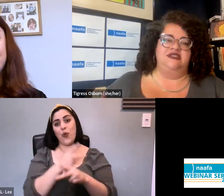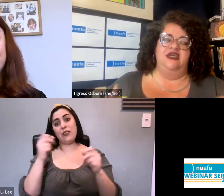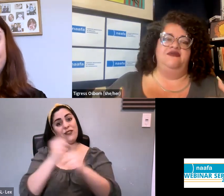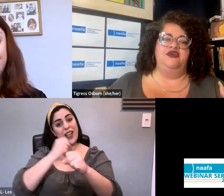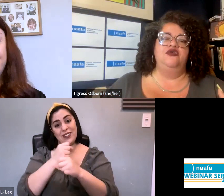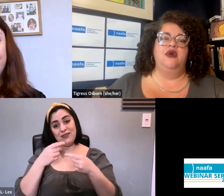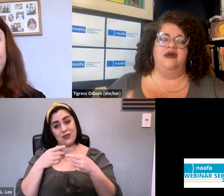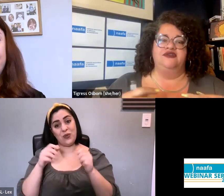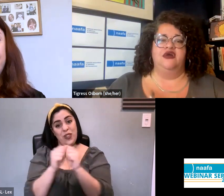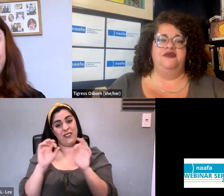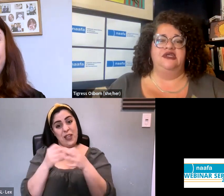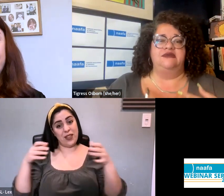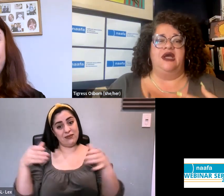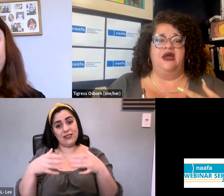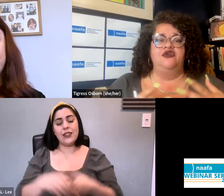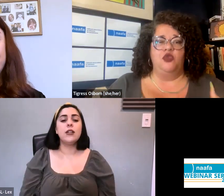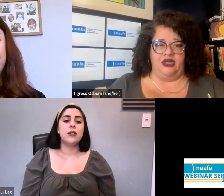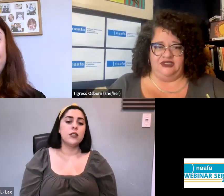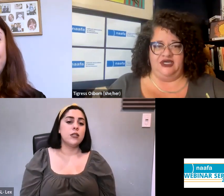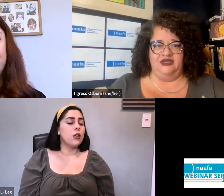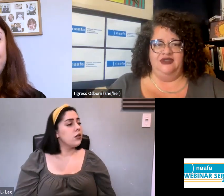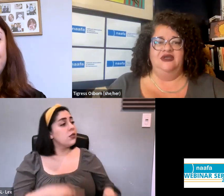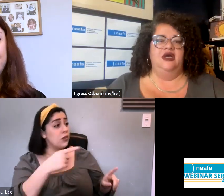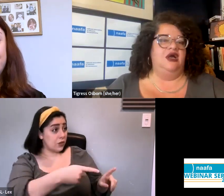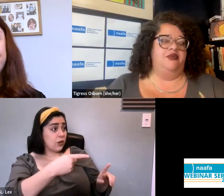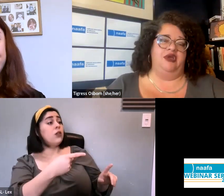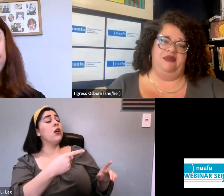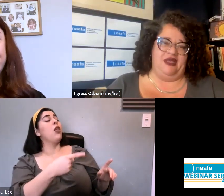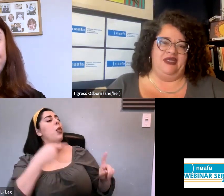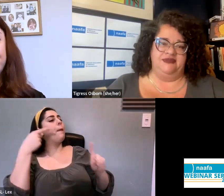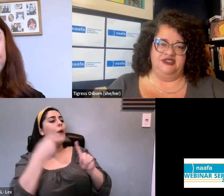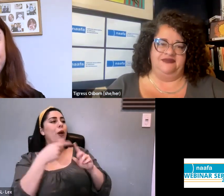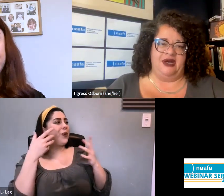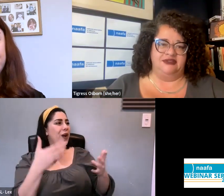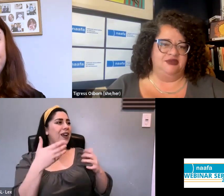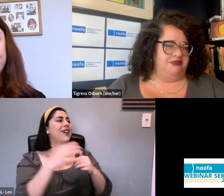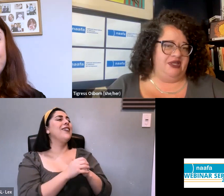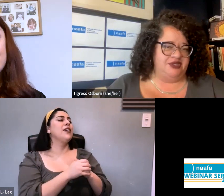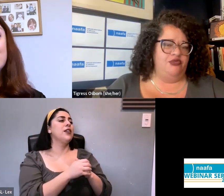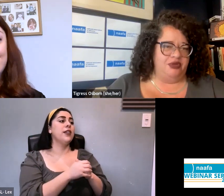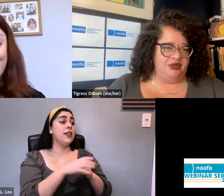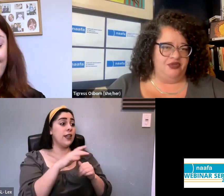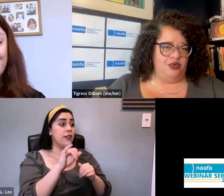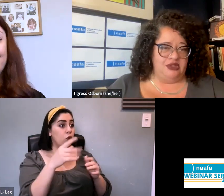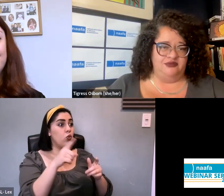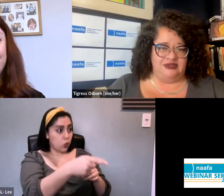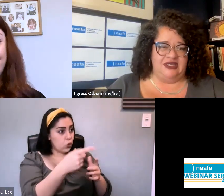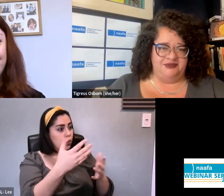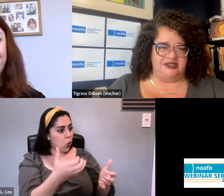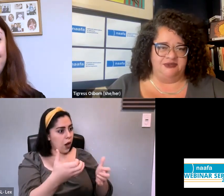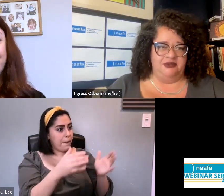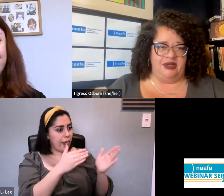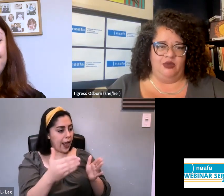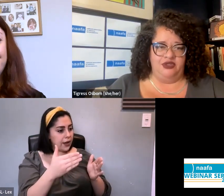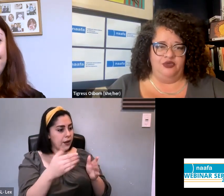line is, if you have strong feelings about how you want it done, pre-plan as much as possible and be as open with your loved ones